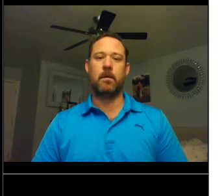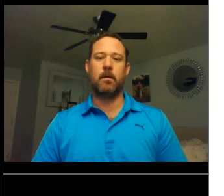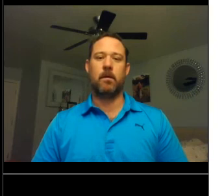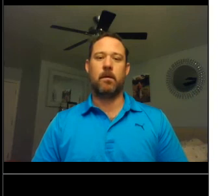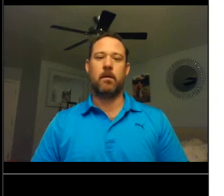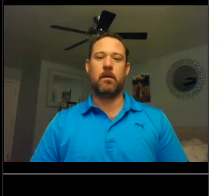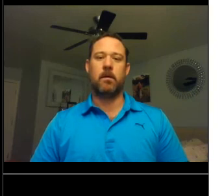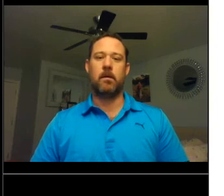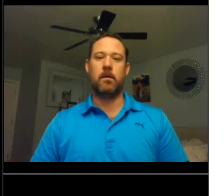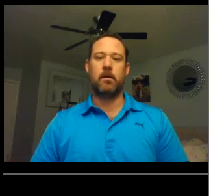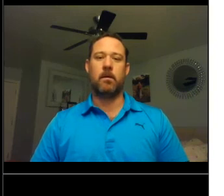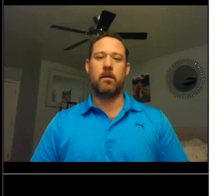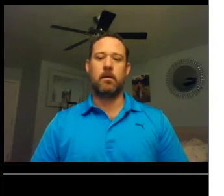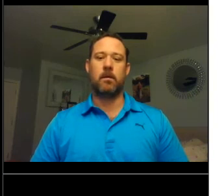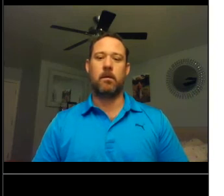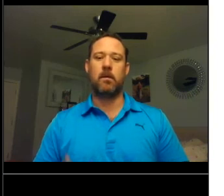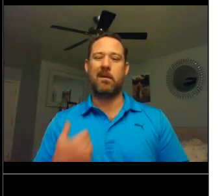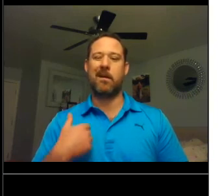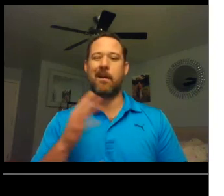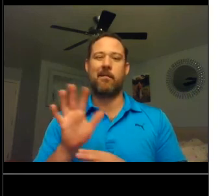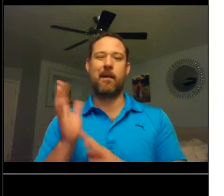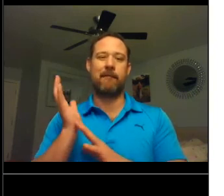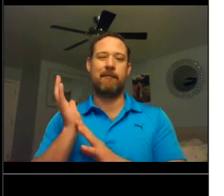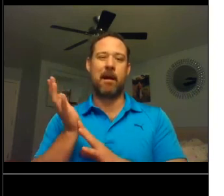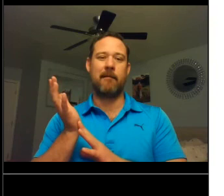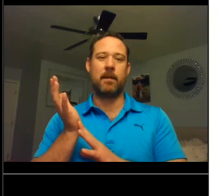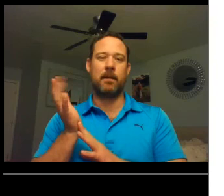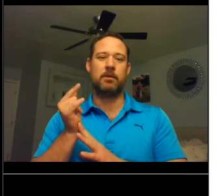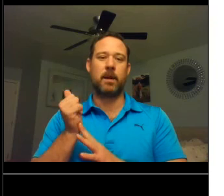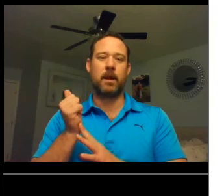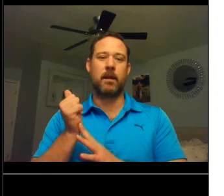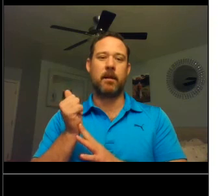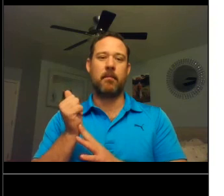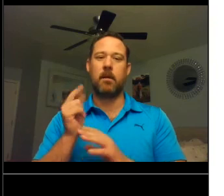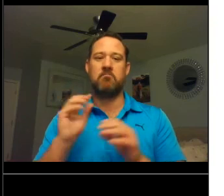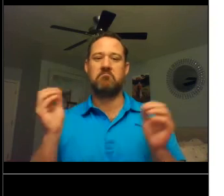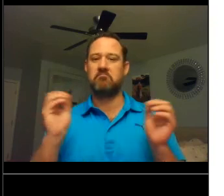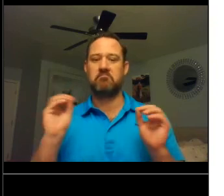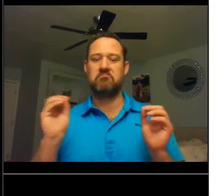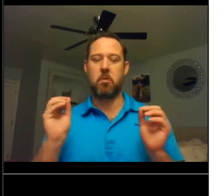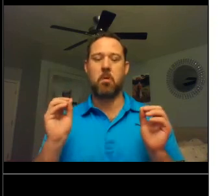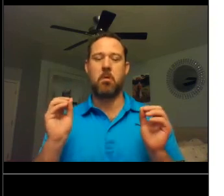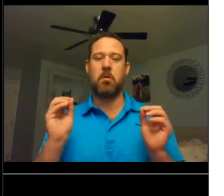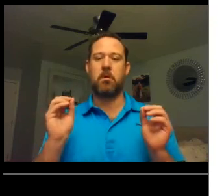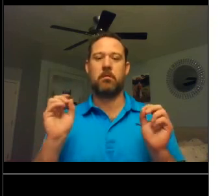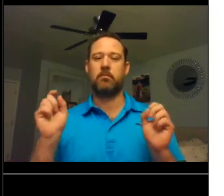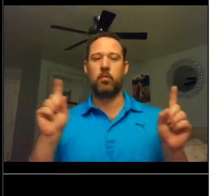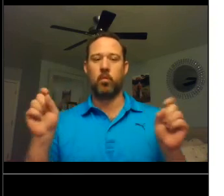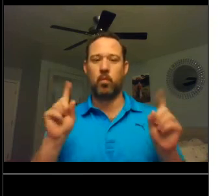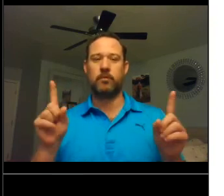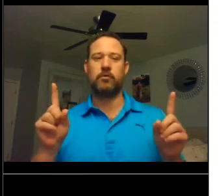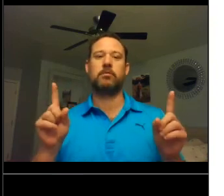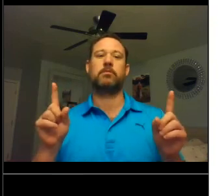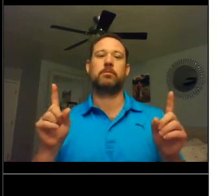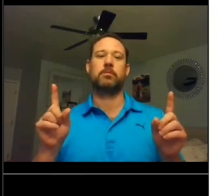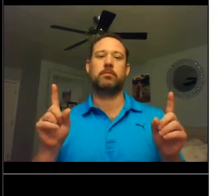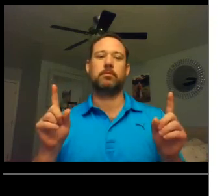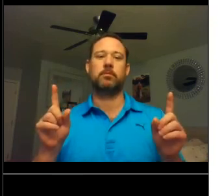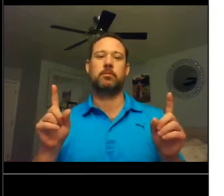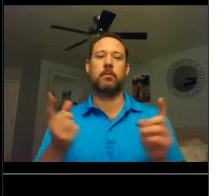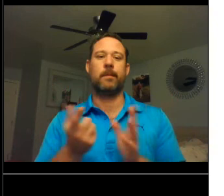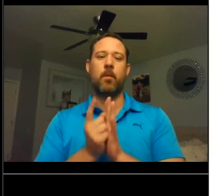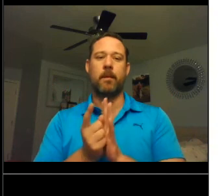Well, we have about 5 more minutes left for Q&A, but if there are no more questions, I can give like maybe 1 more